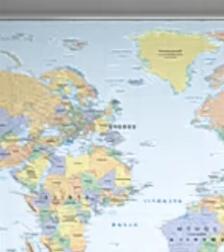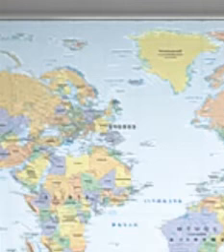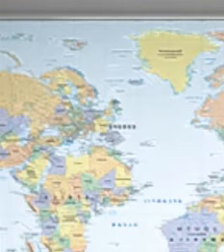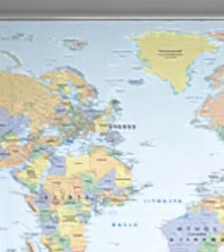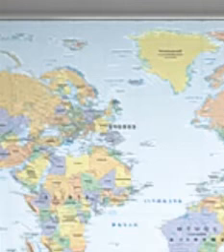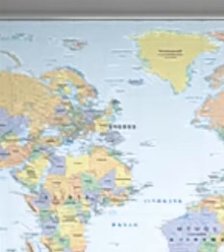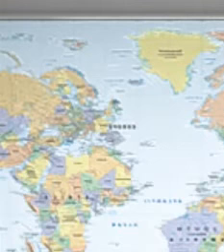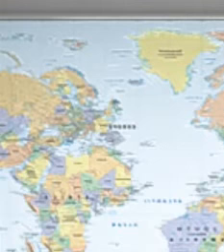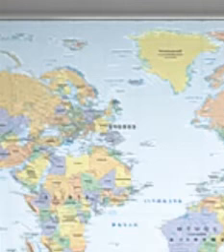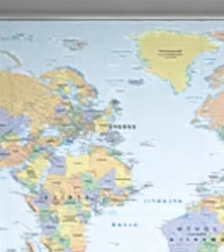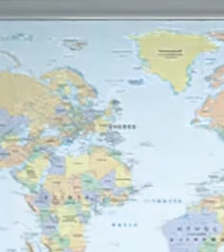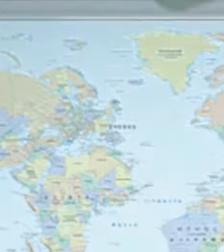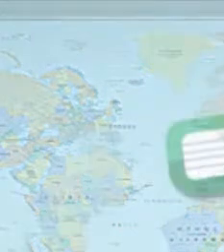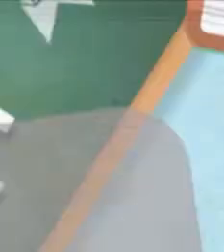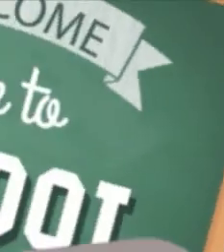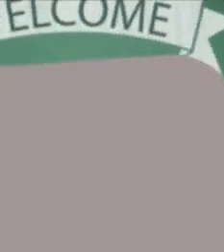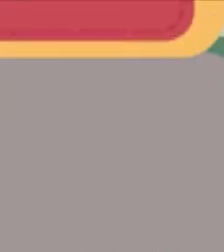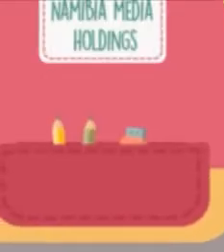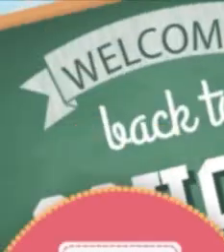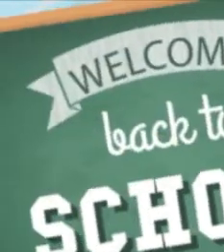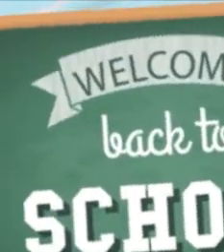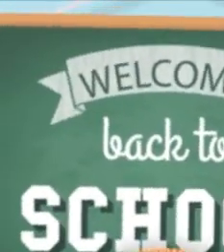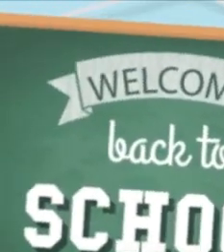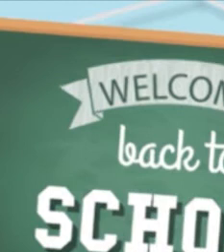Over to you, Teacher Aces.